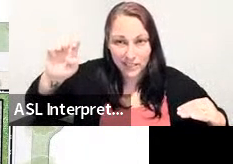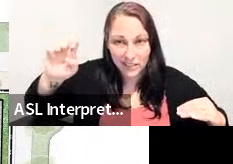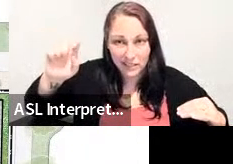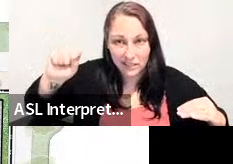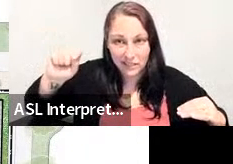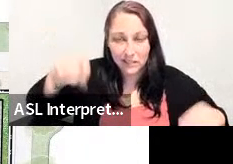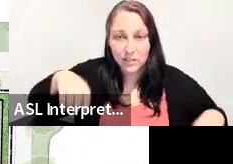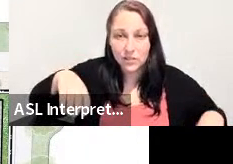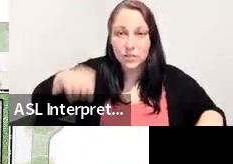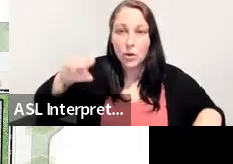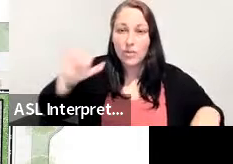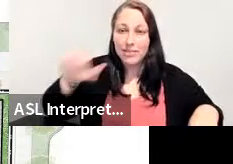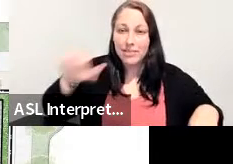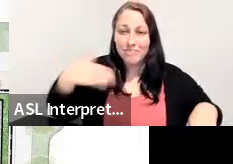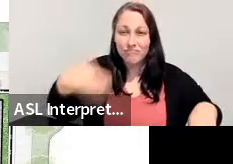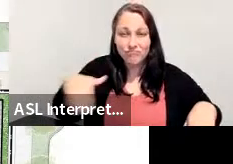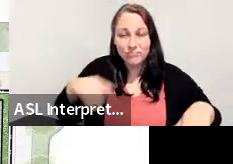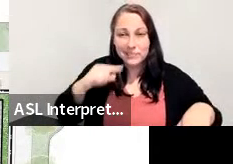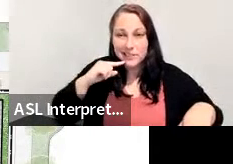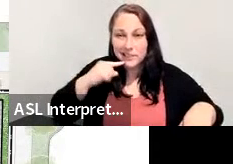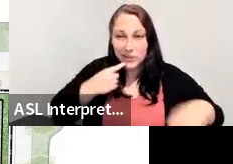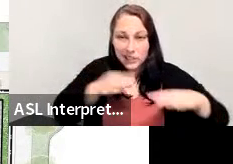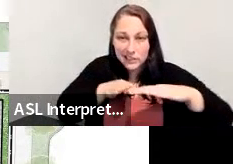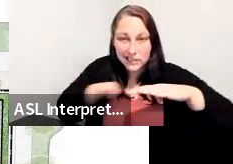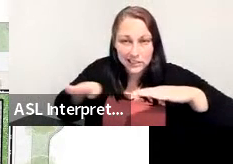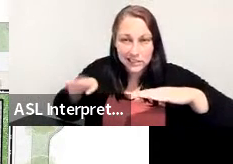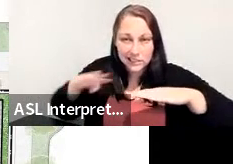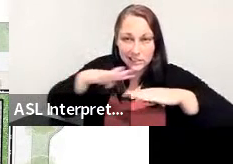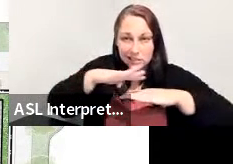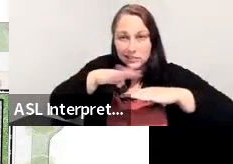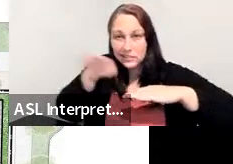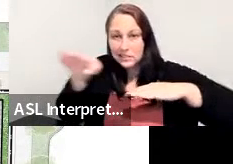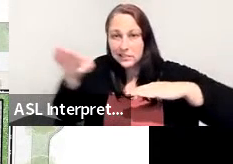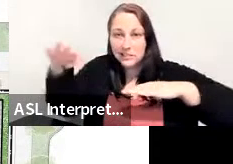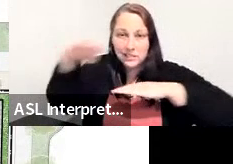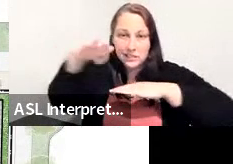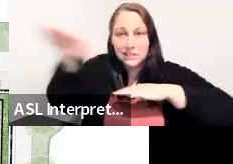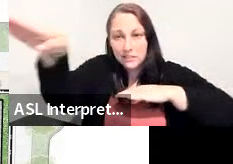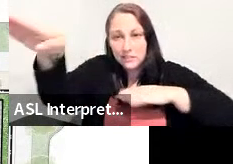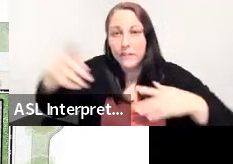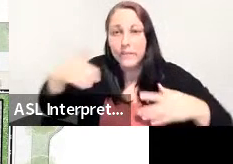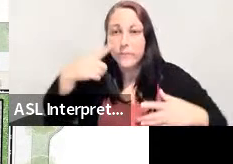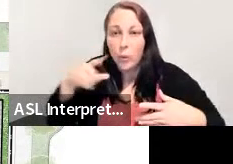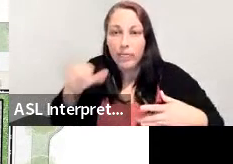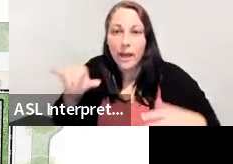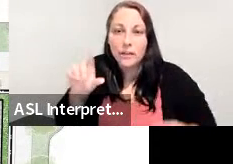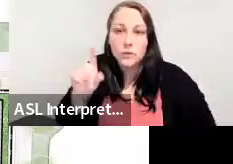plan are sort of the intermediary plans and the proximity of how close